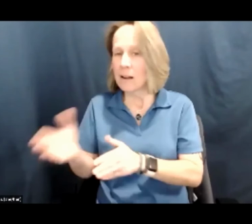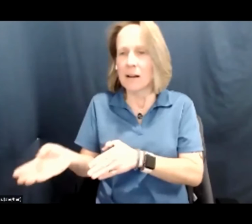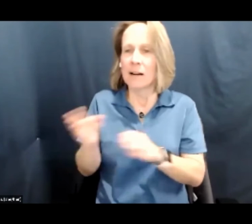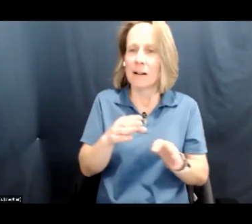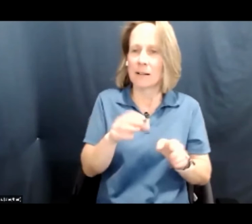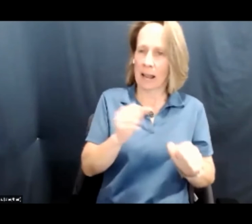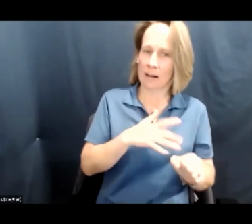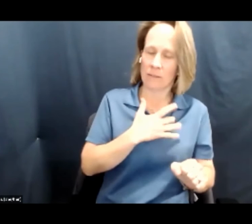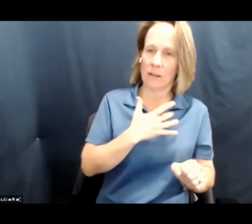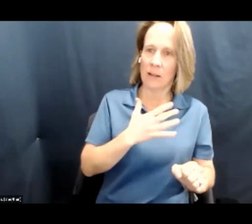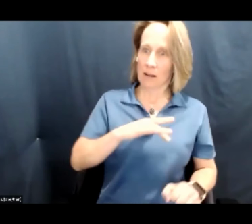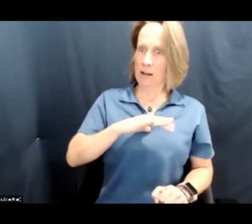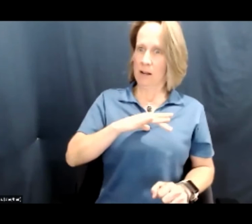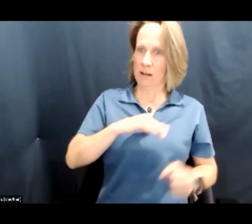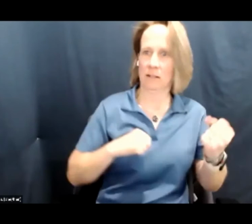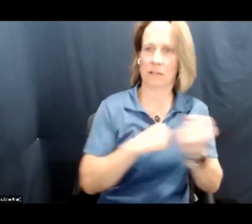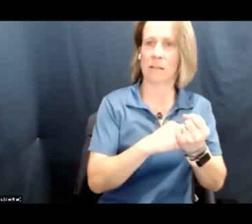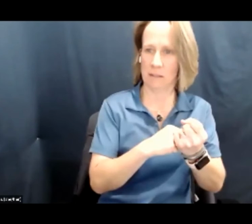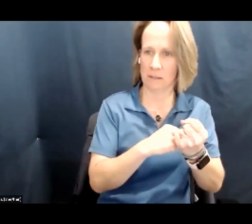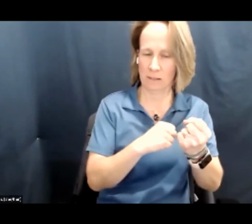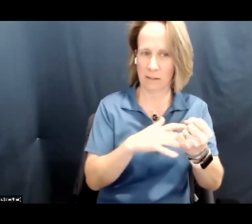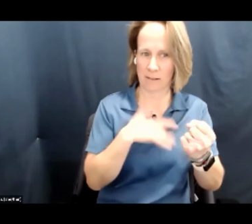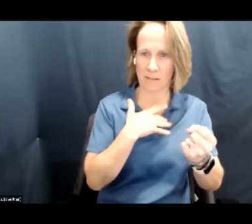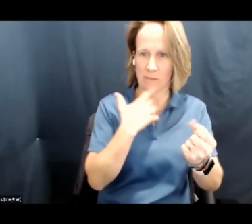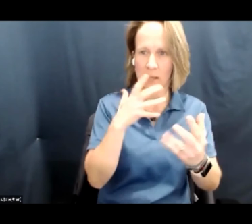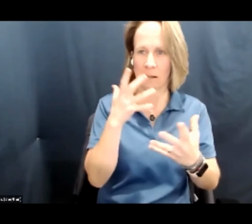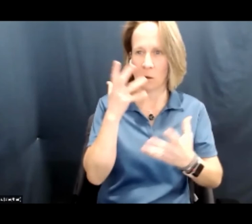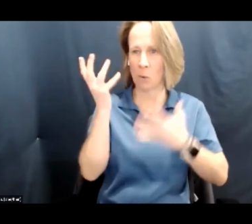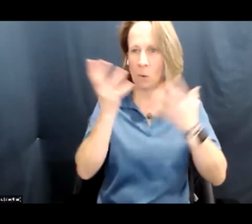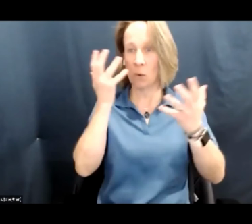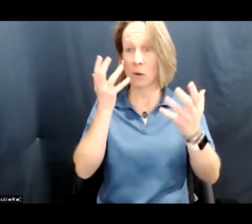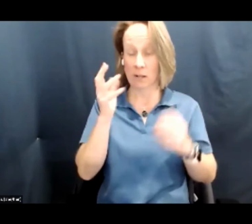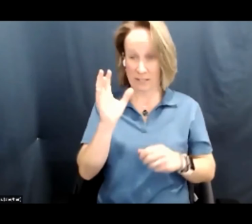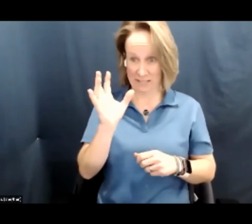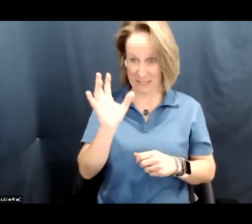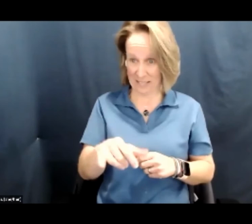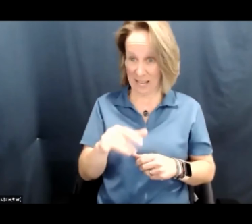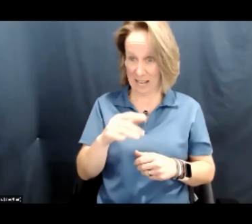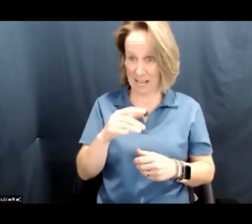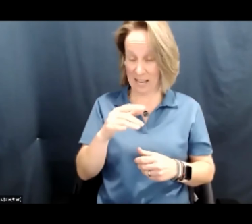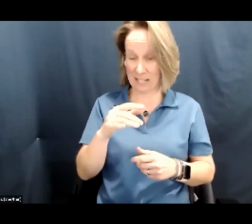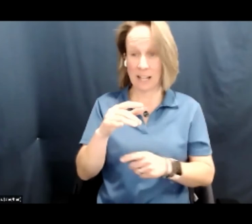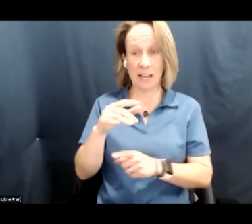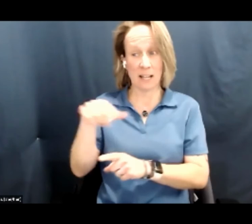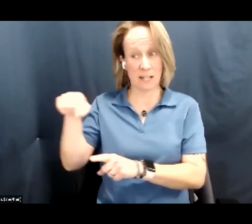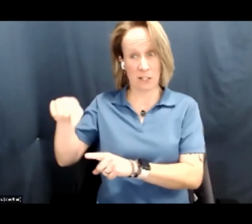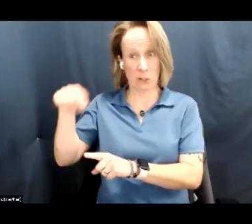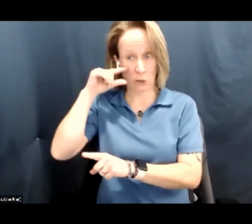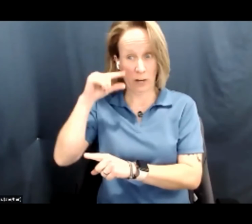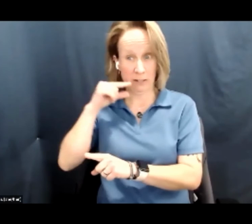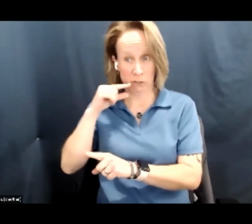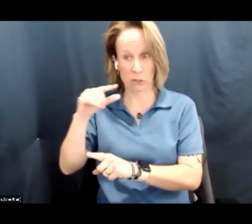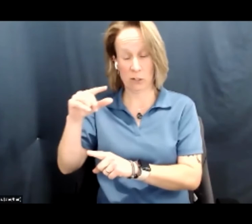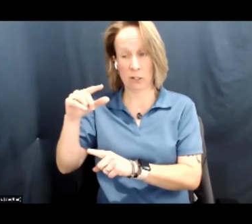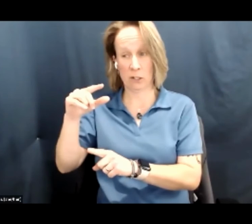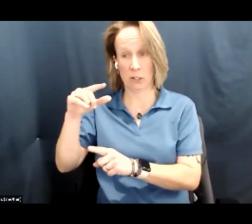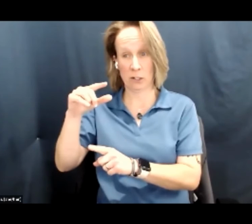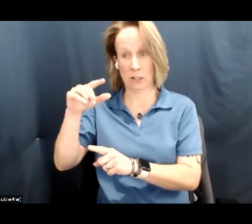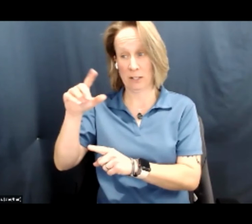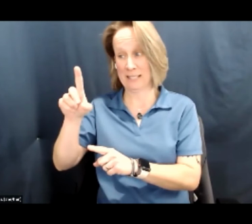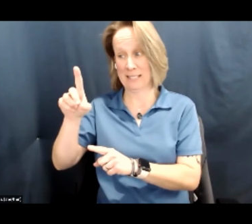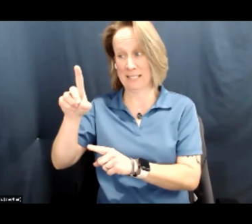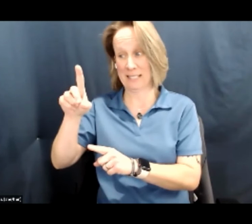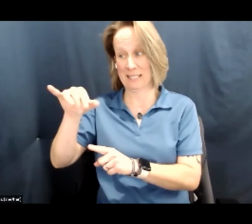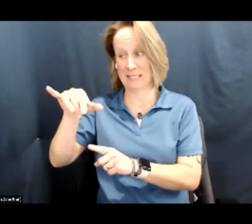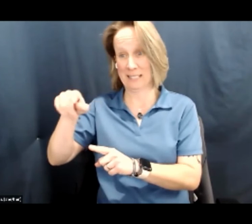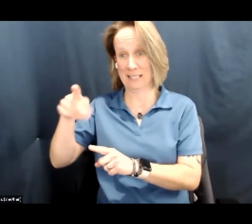Yeah, so someone asked, is gender dysphoria a form of trauma? Absolutely. Gender dysphoria can absolutely be a form of trauma.